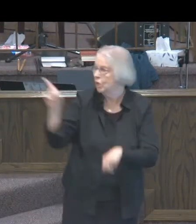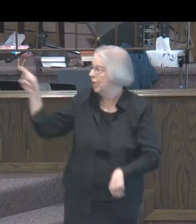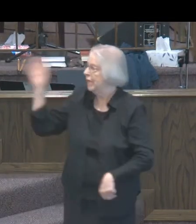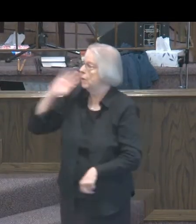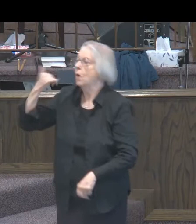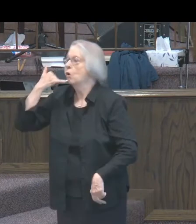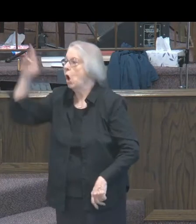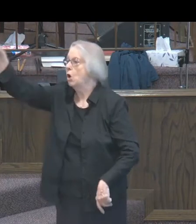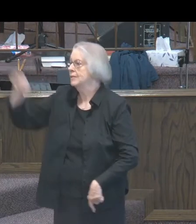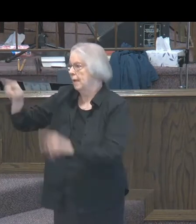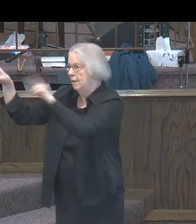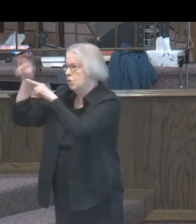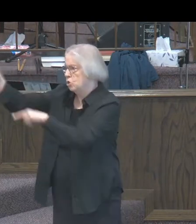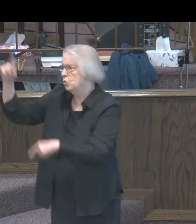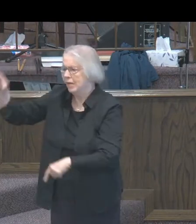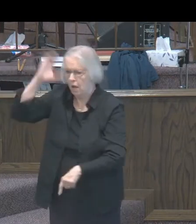call